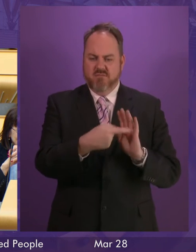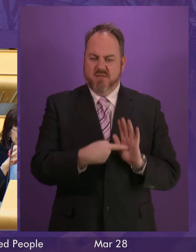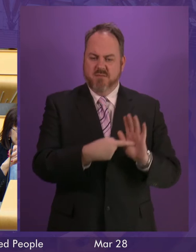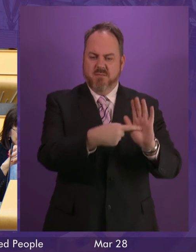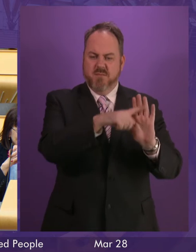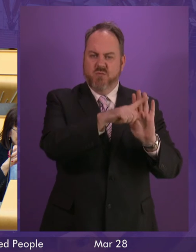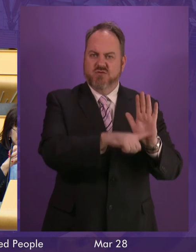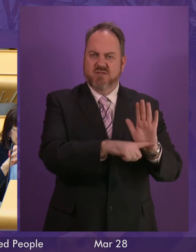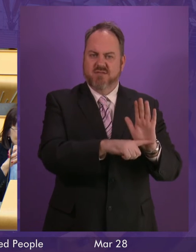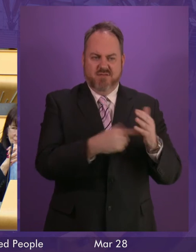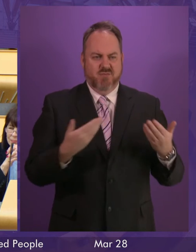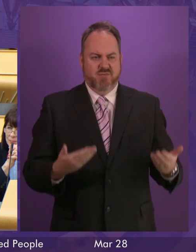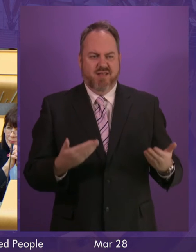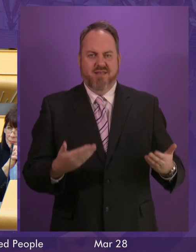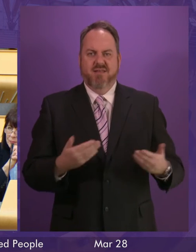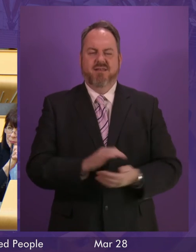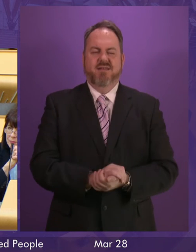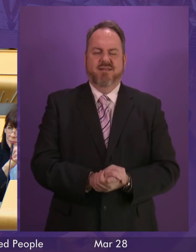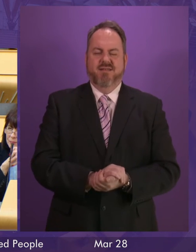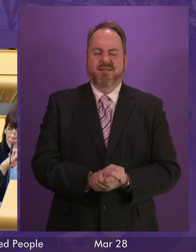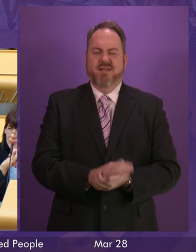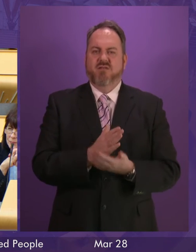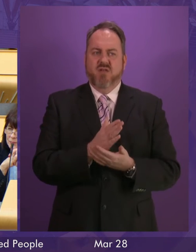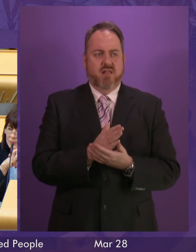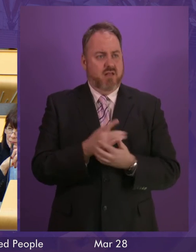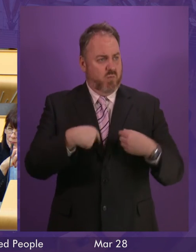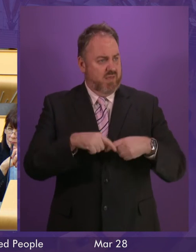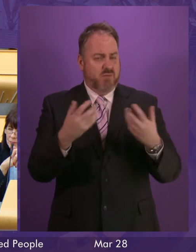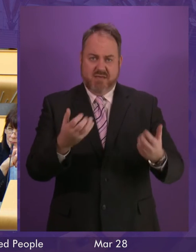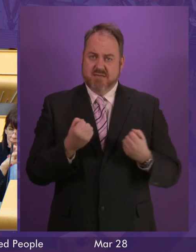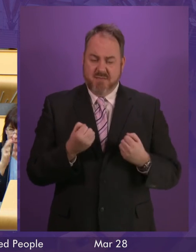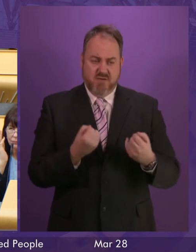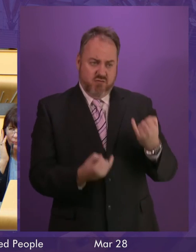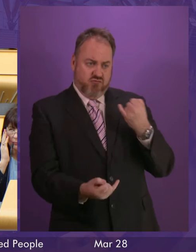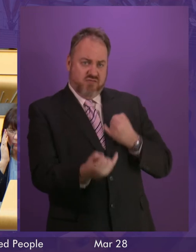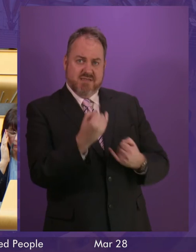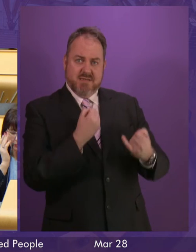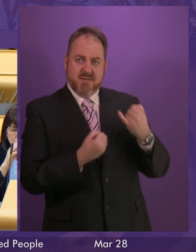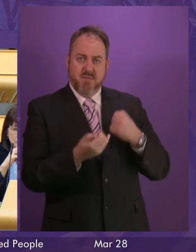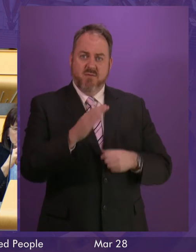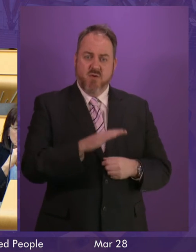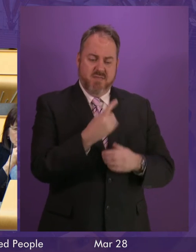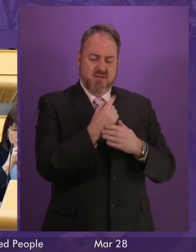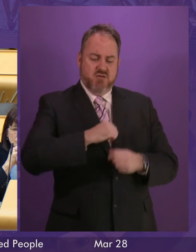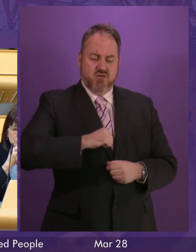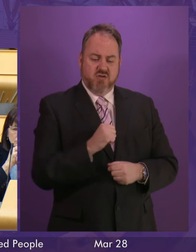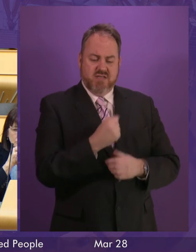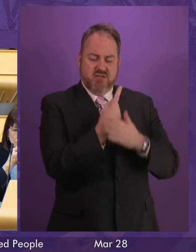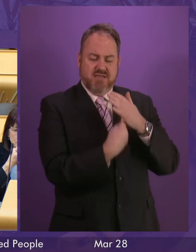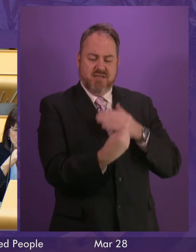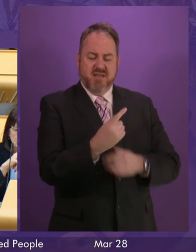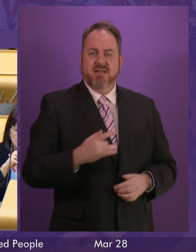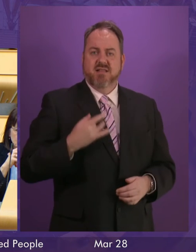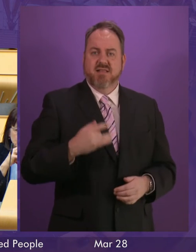ministers respond directly to some of the criticism that was in the Scottish Independent Living Coalition, that that